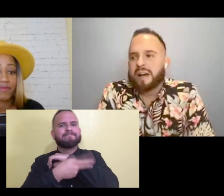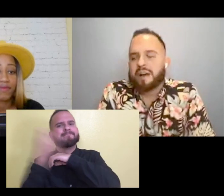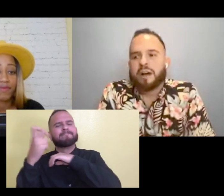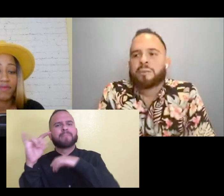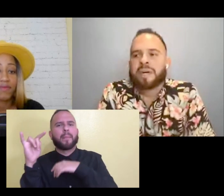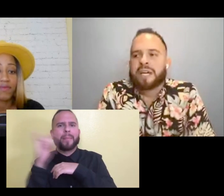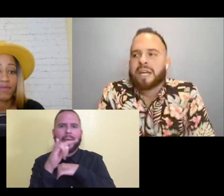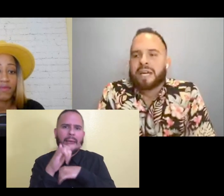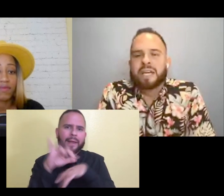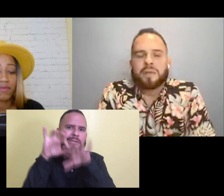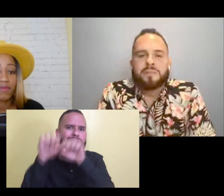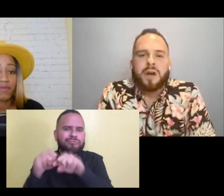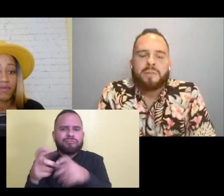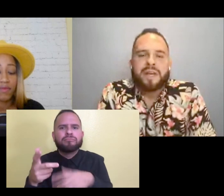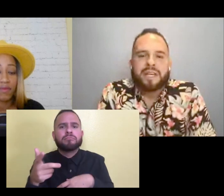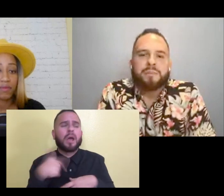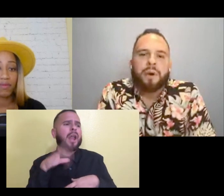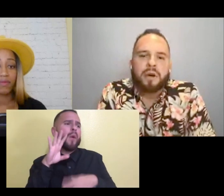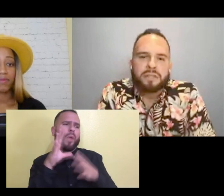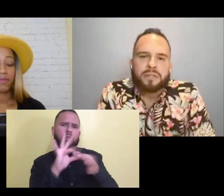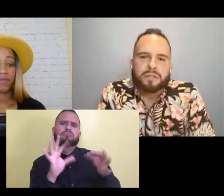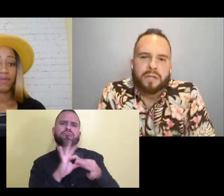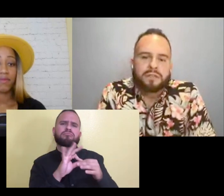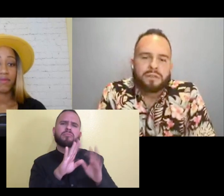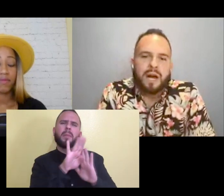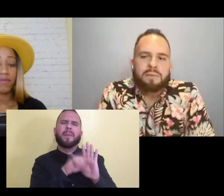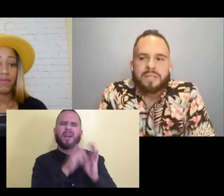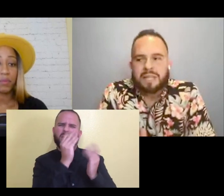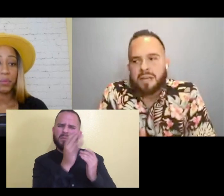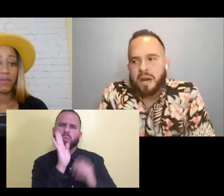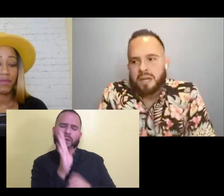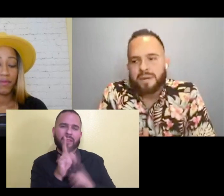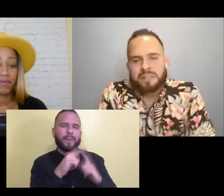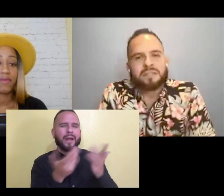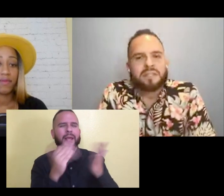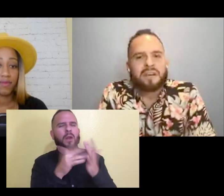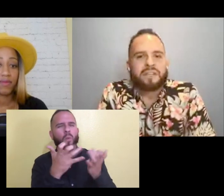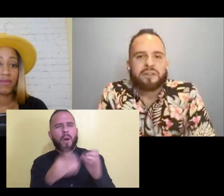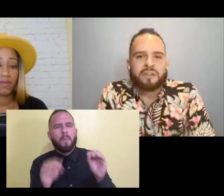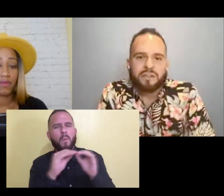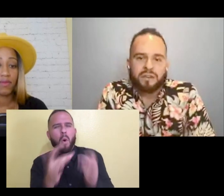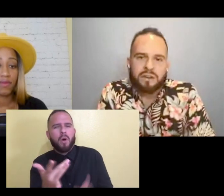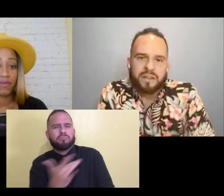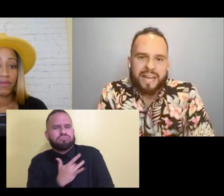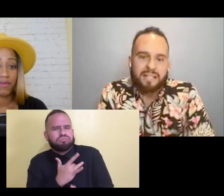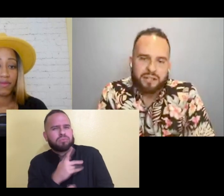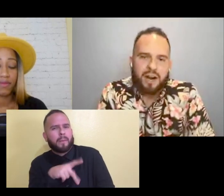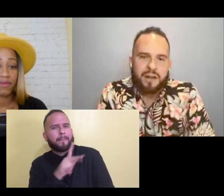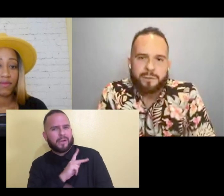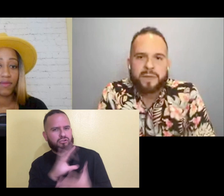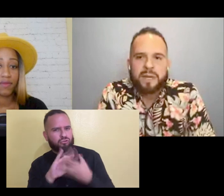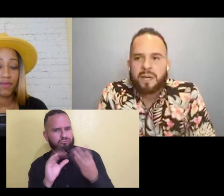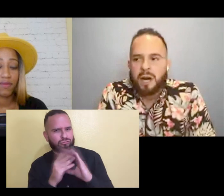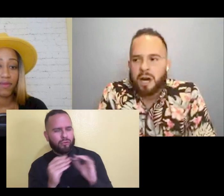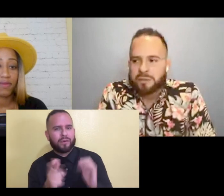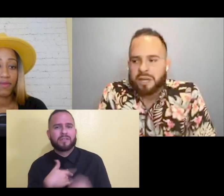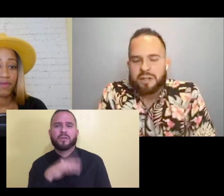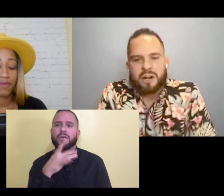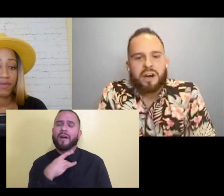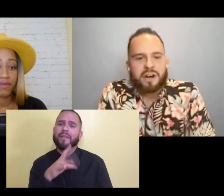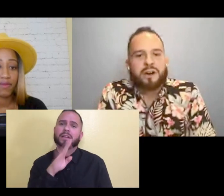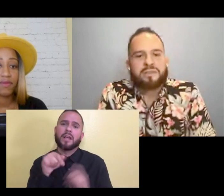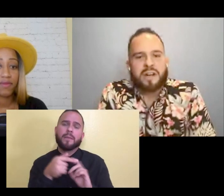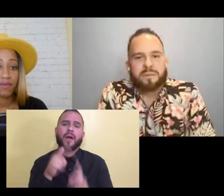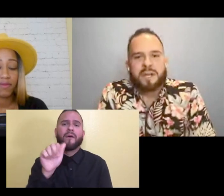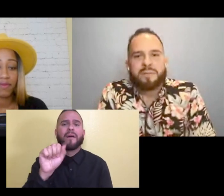kids the background, but it's really about making it personal. So I really like talking about this 11-year-old girl, Aisha Kadam. Shout